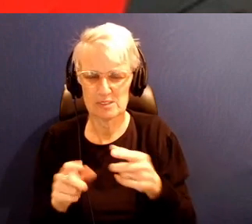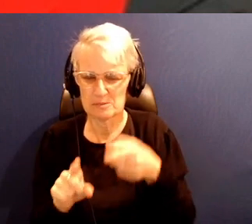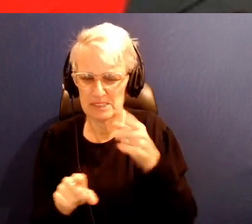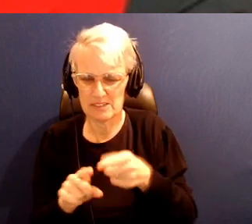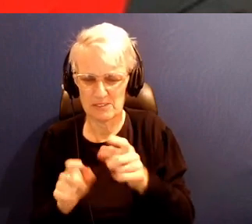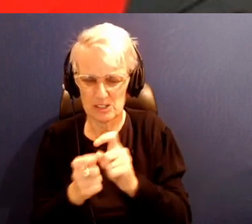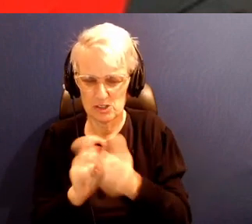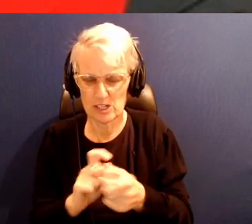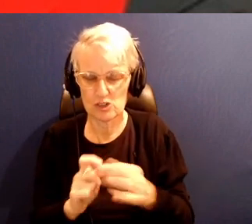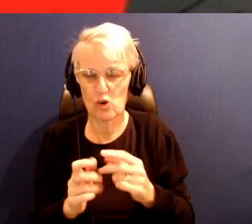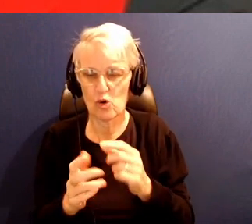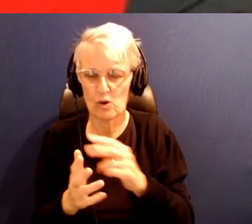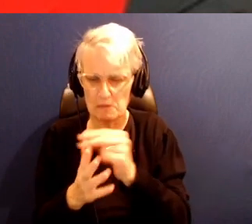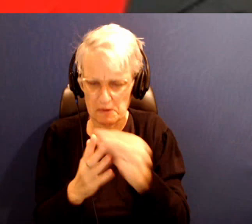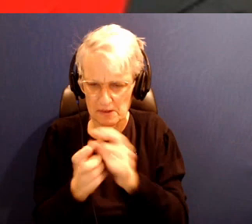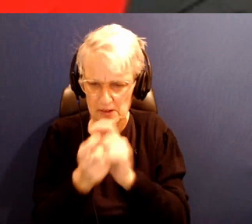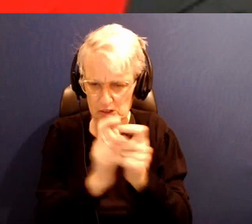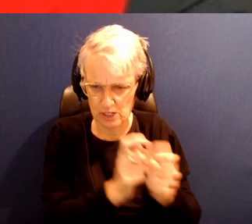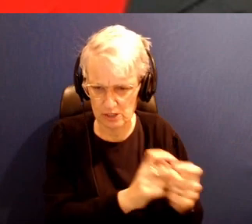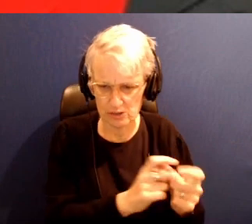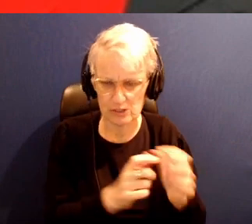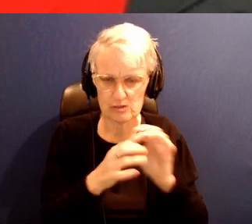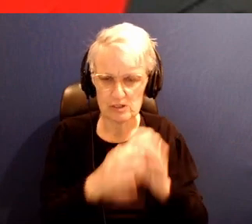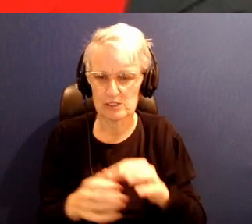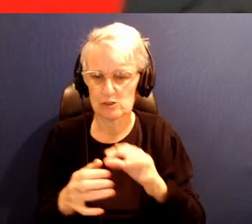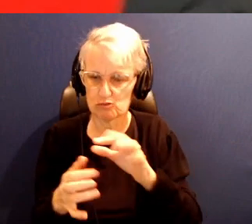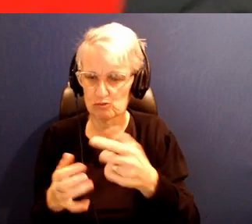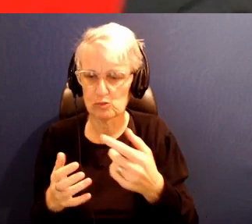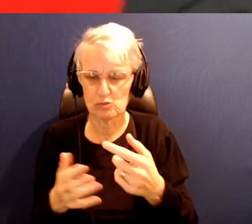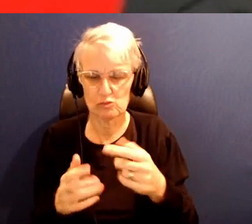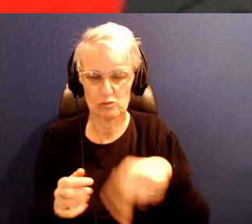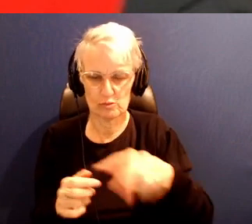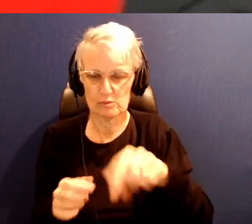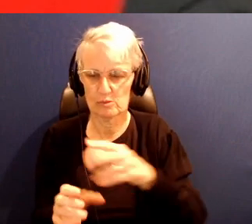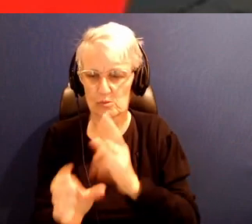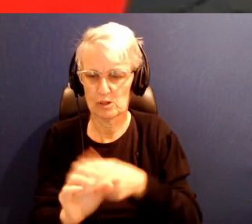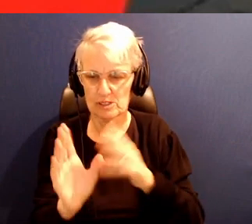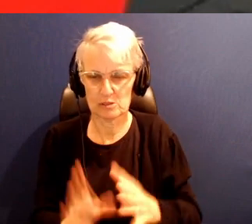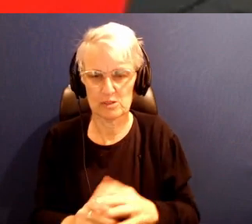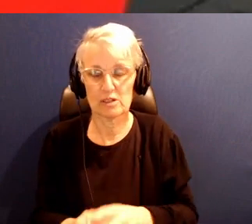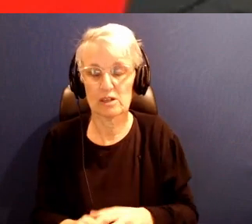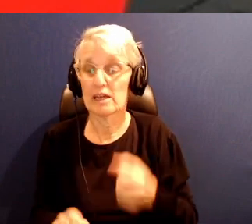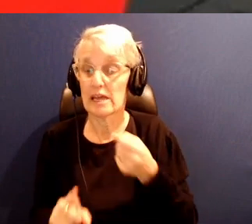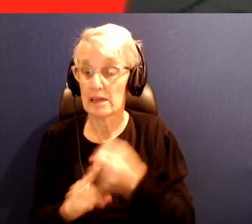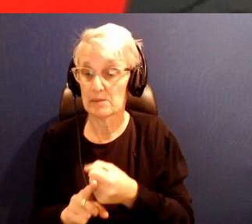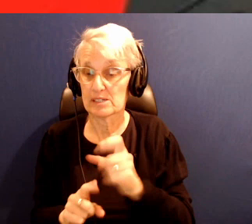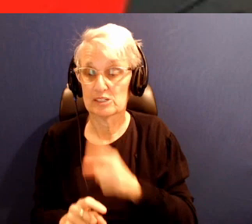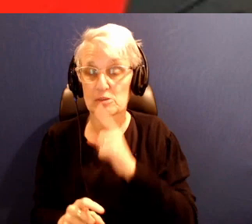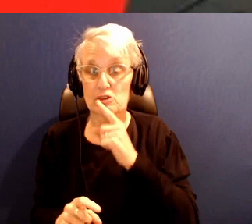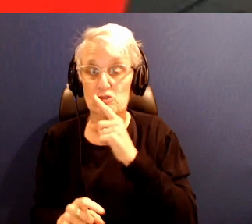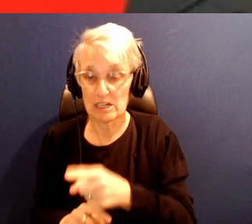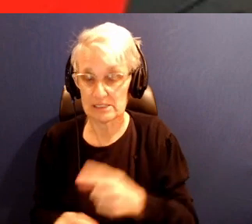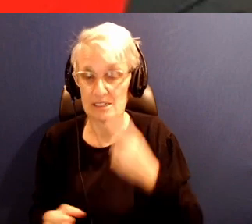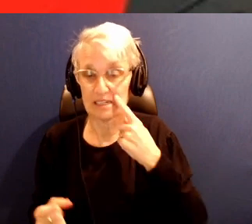change or series of changes expected among participants. The impacts are realistic